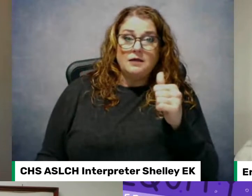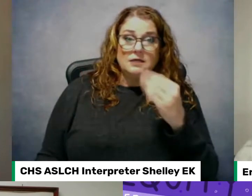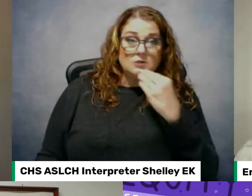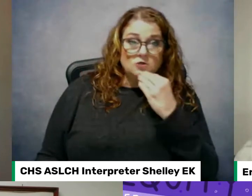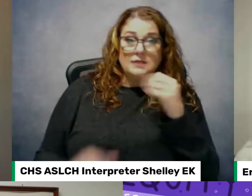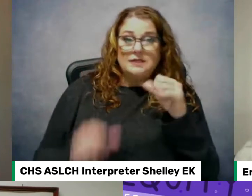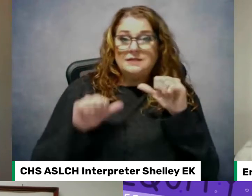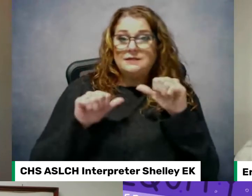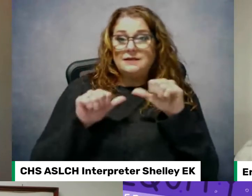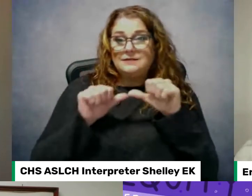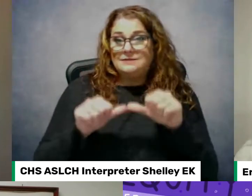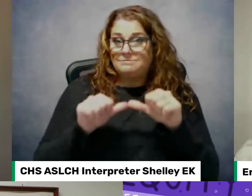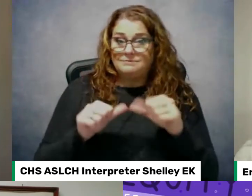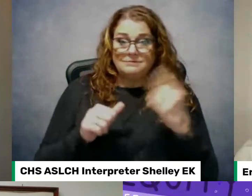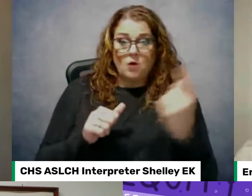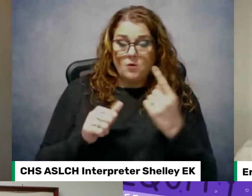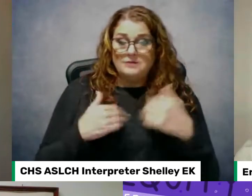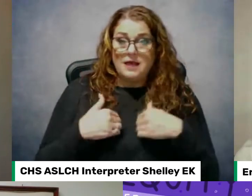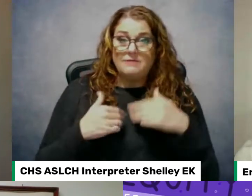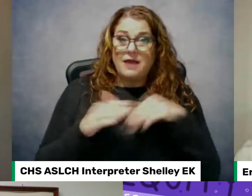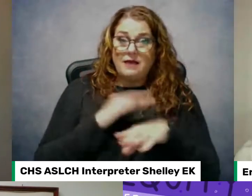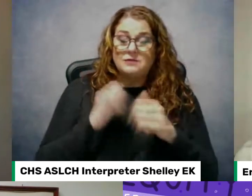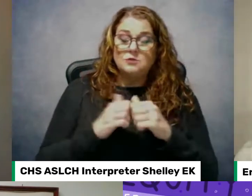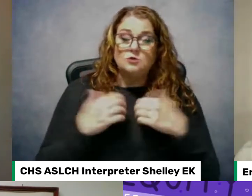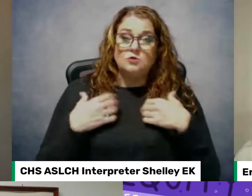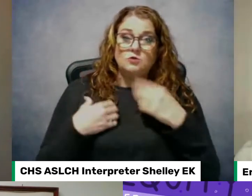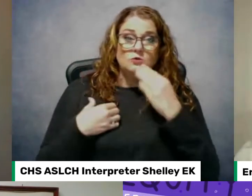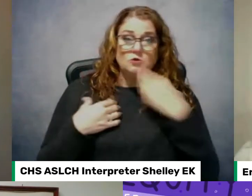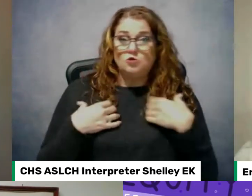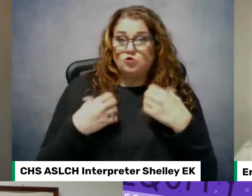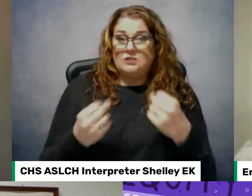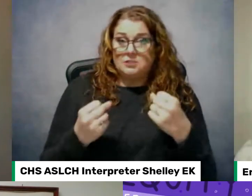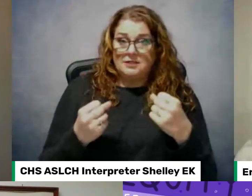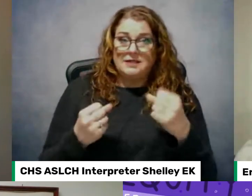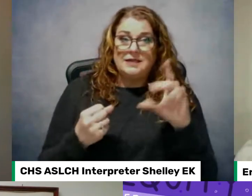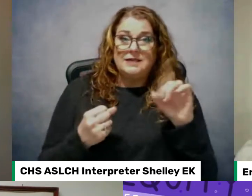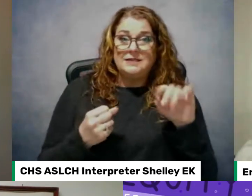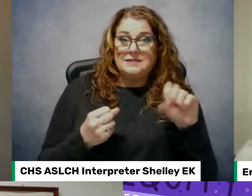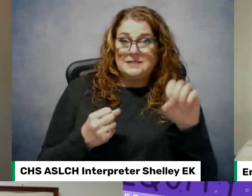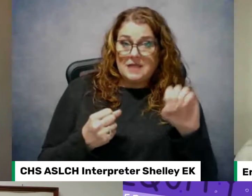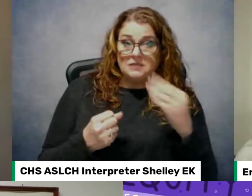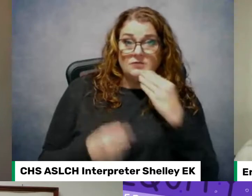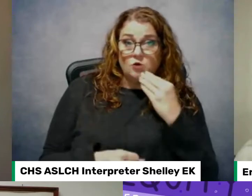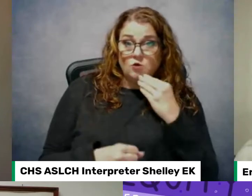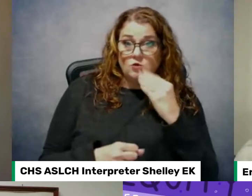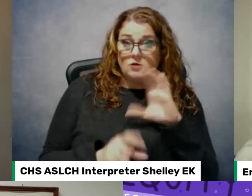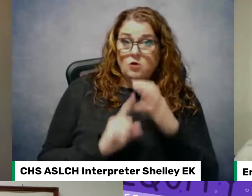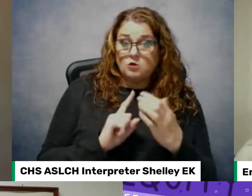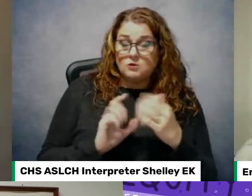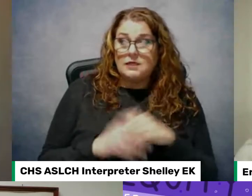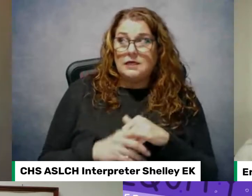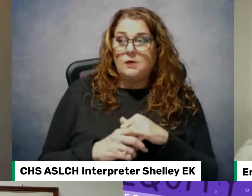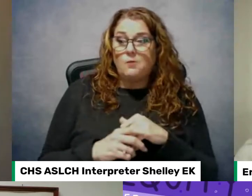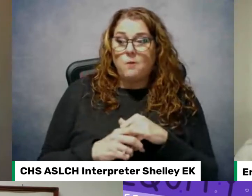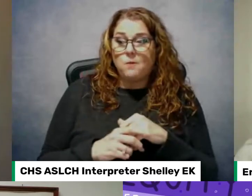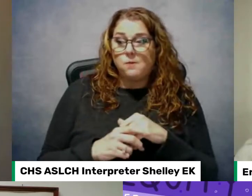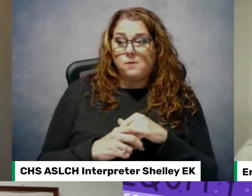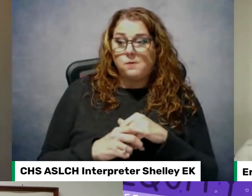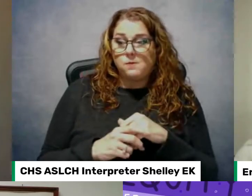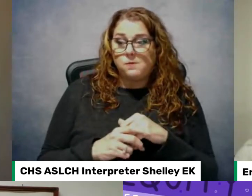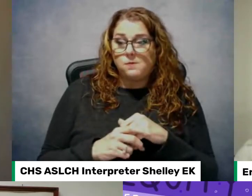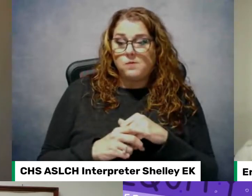consistent access to nutritionally dense food, culturally